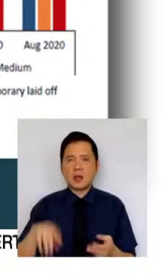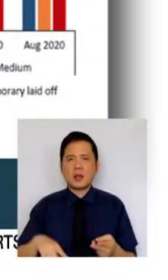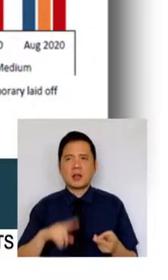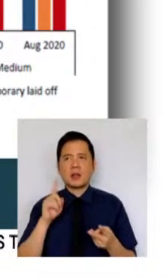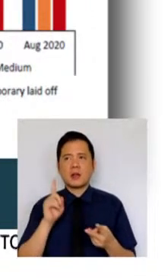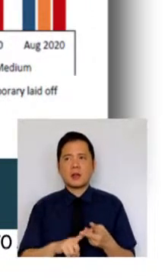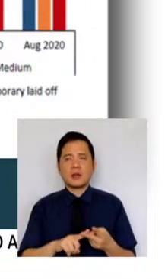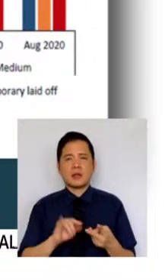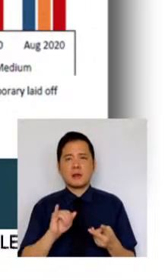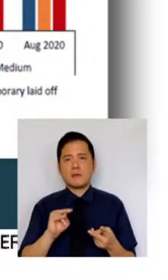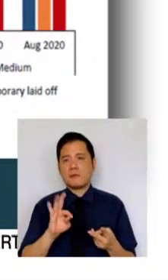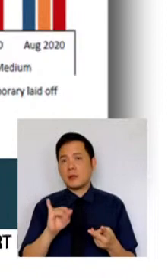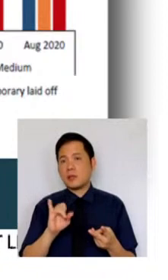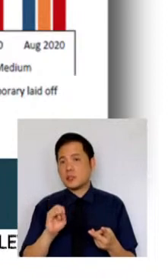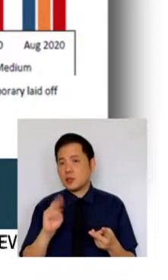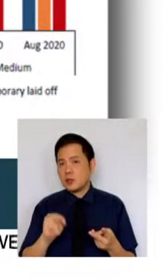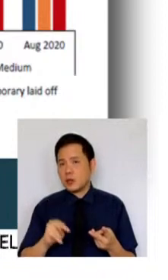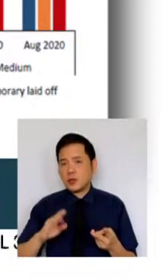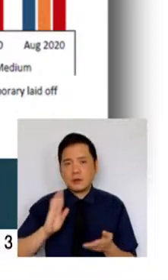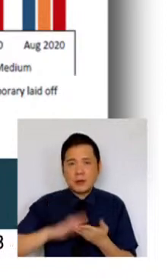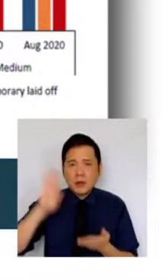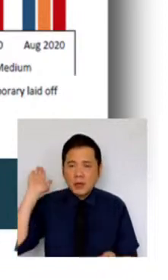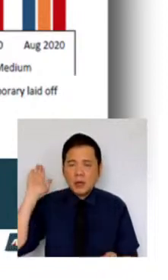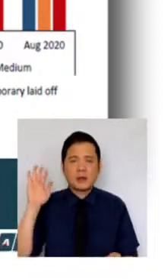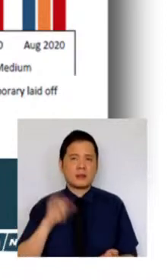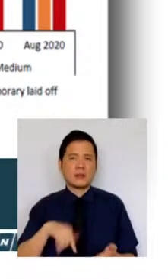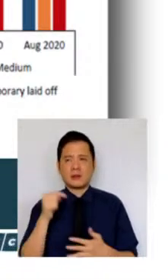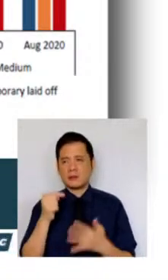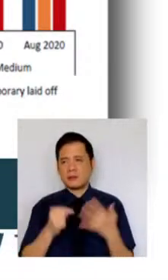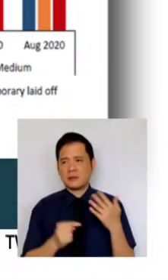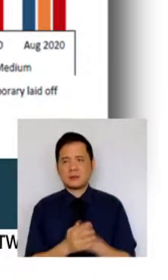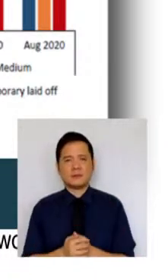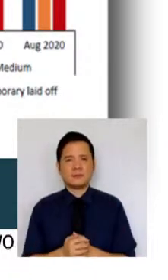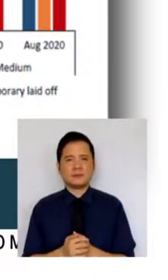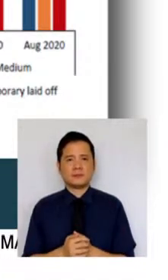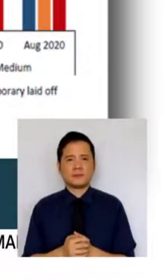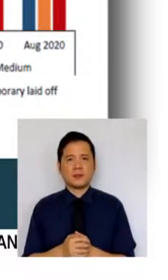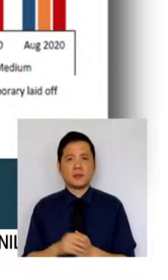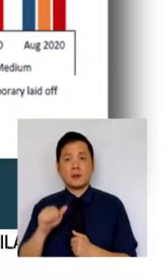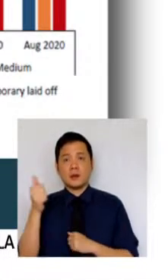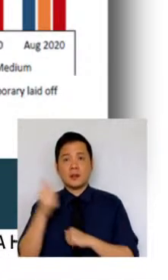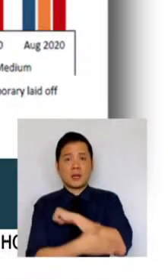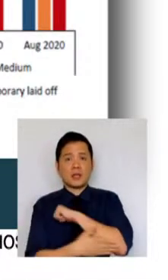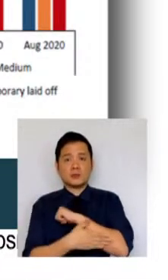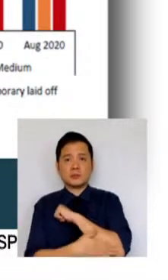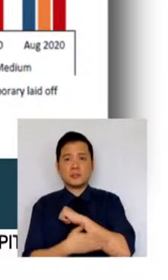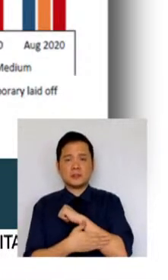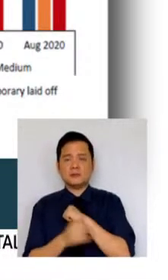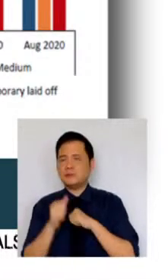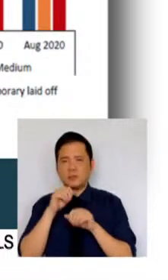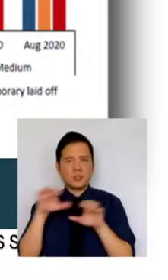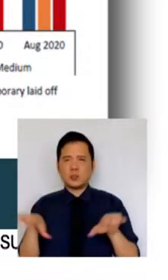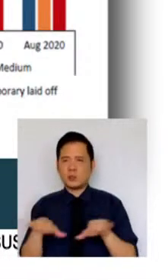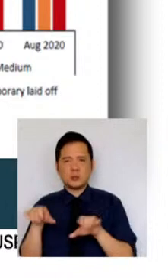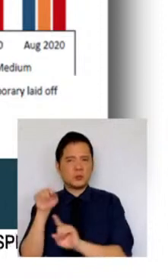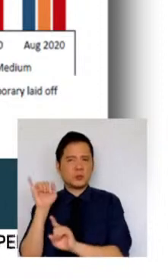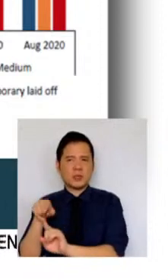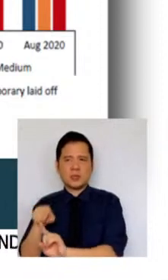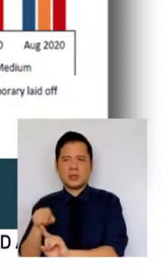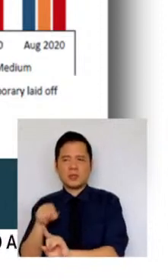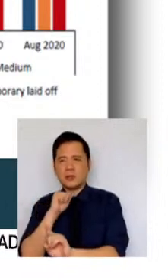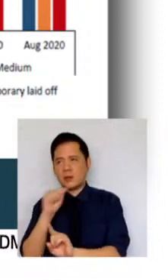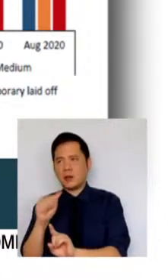So in many other countries, during the crisis, they did not do that. They did not